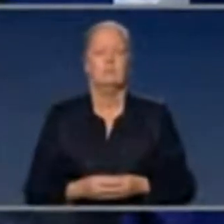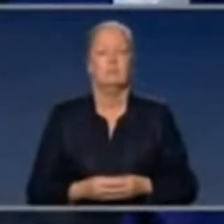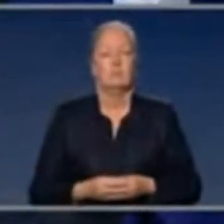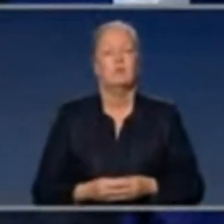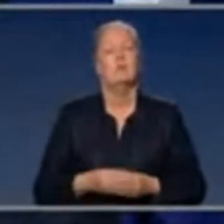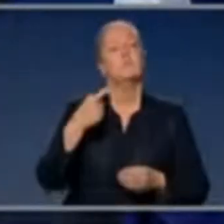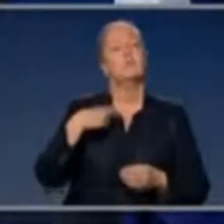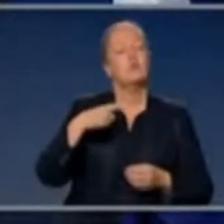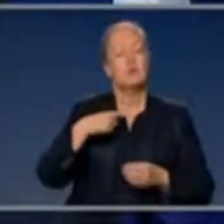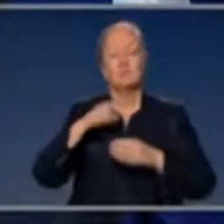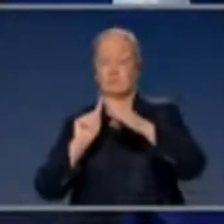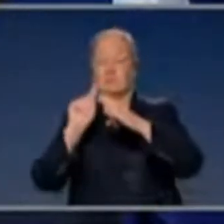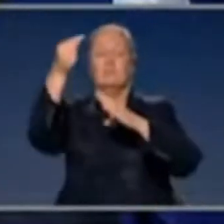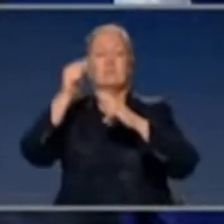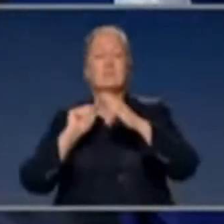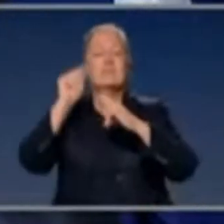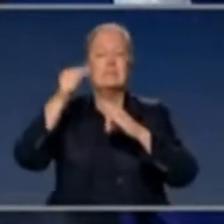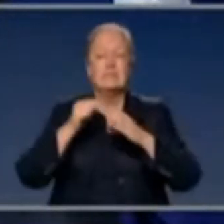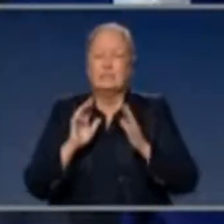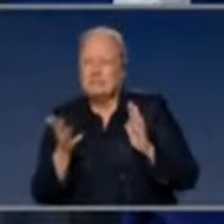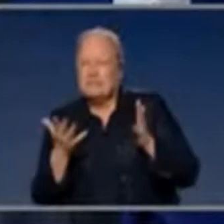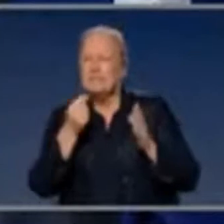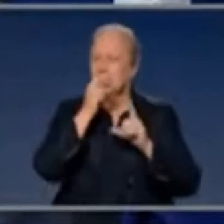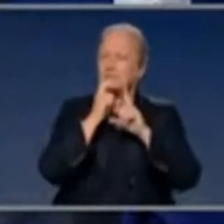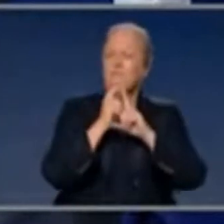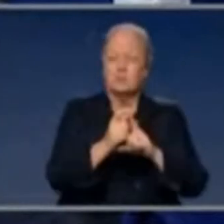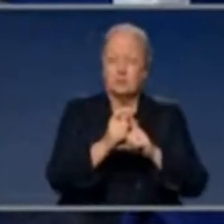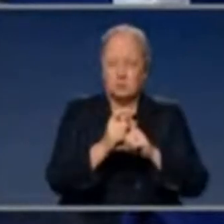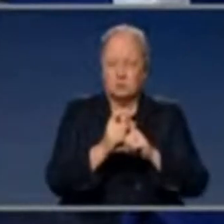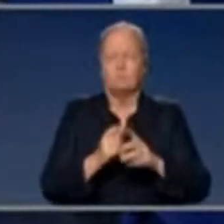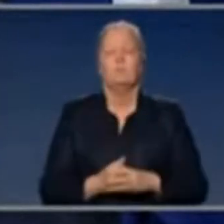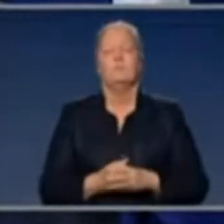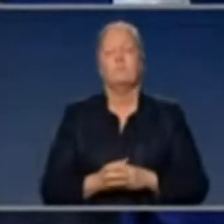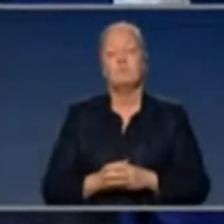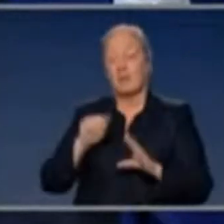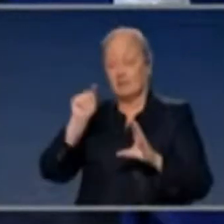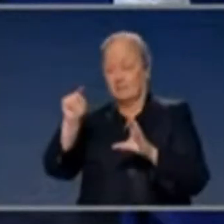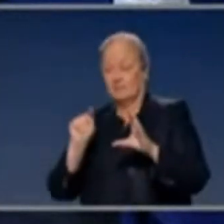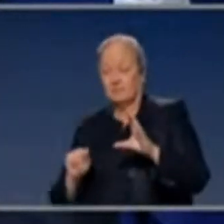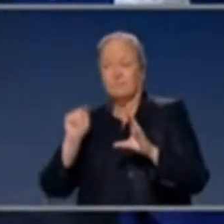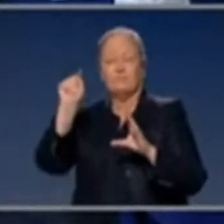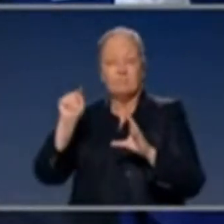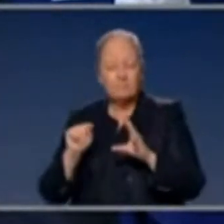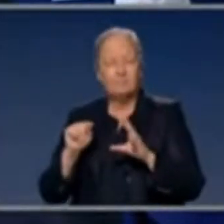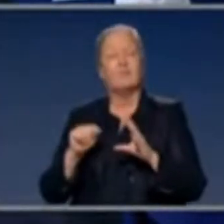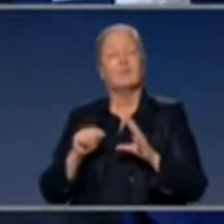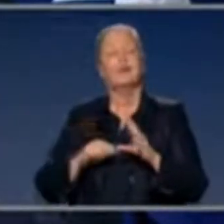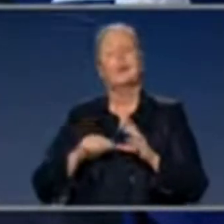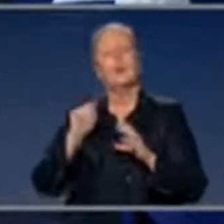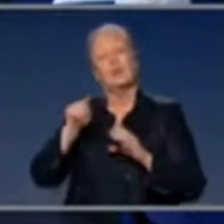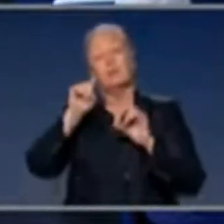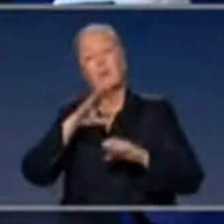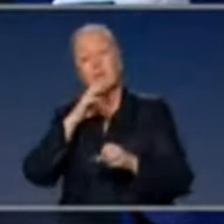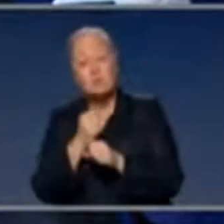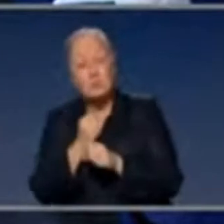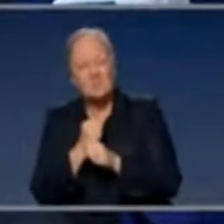of borders being put in place. Equally, New South Wales and Victoria have been able to come to agreements assisted by the Commonwealth,